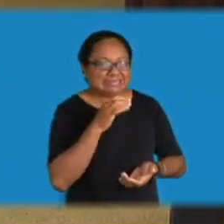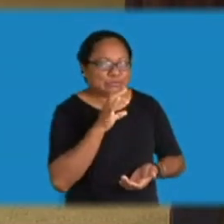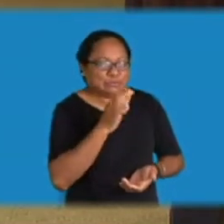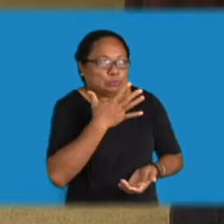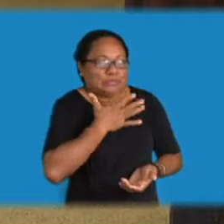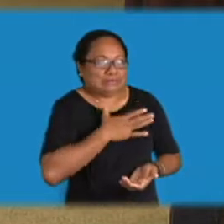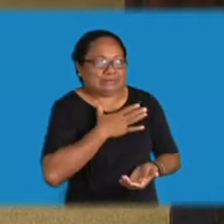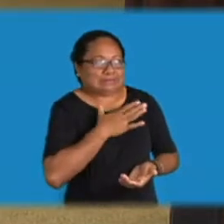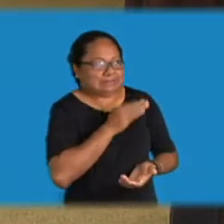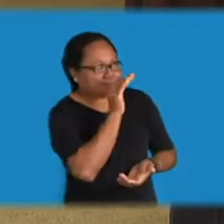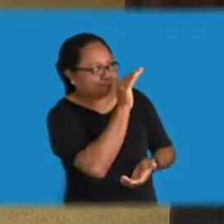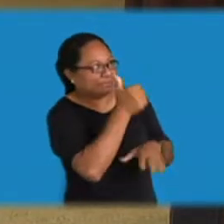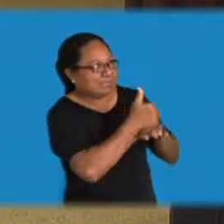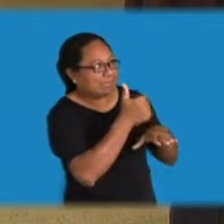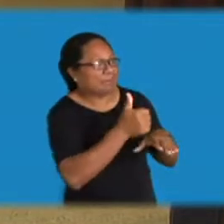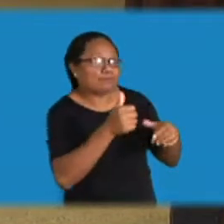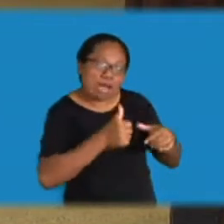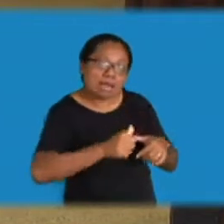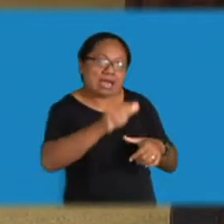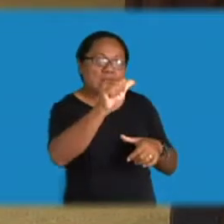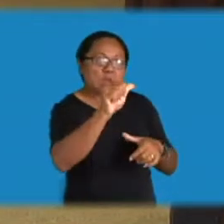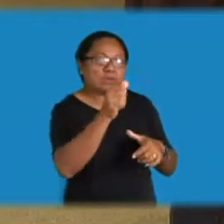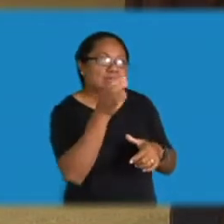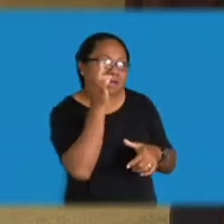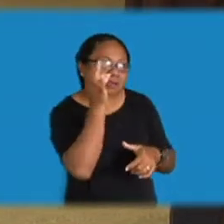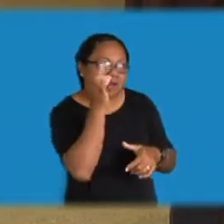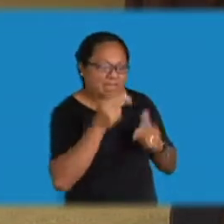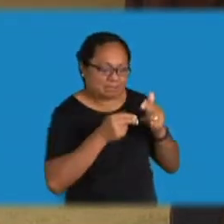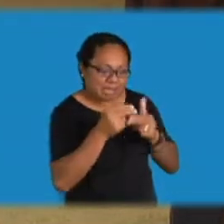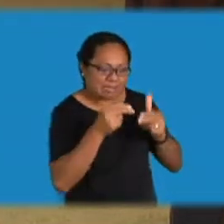the legalization of marijuana in Fiji. Thank you.